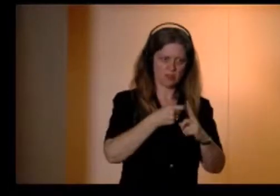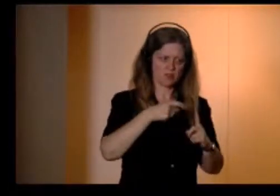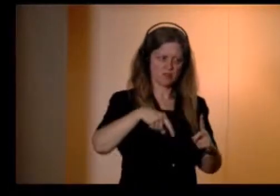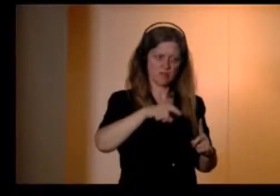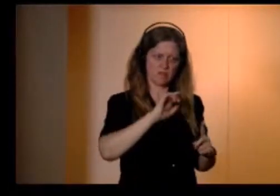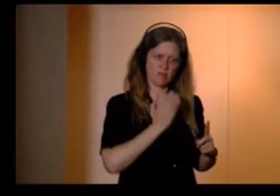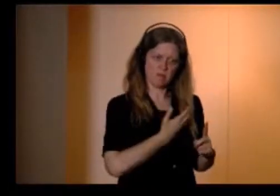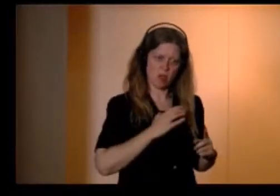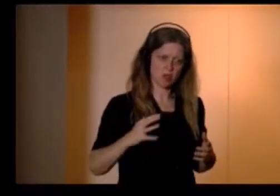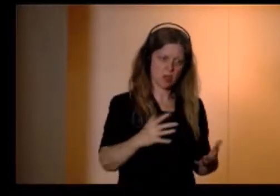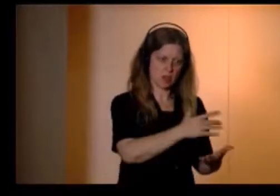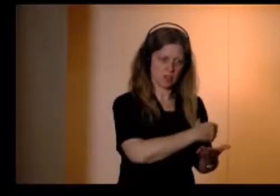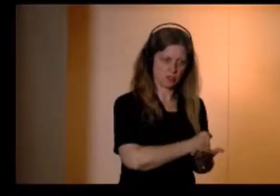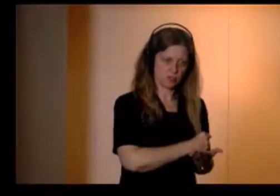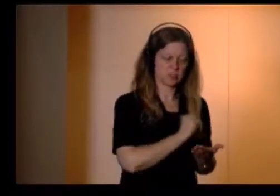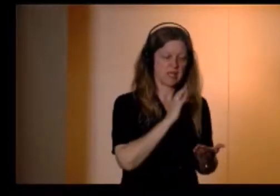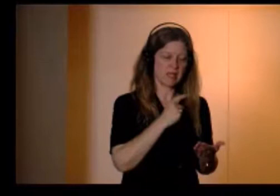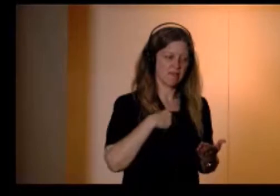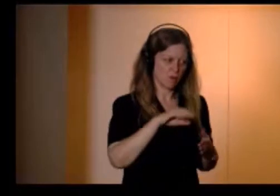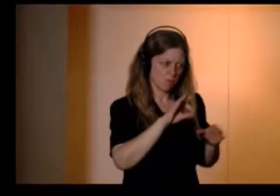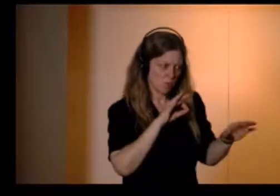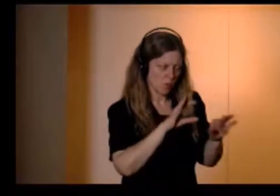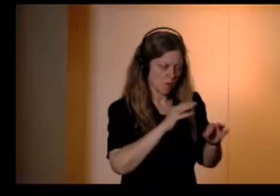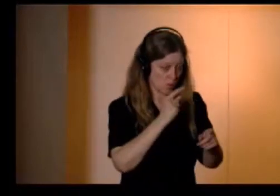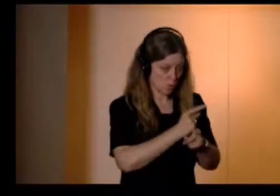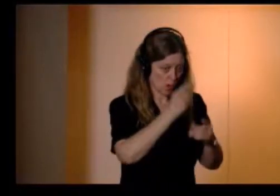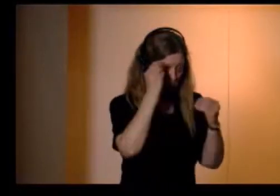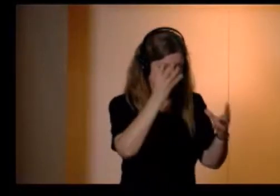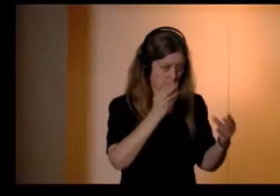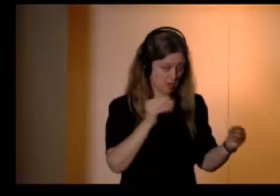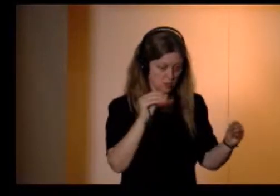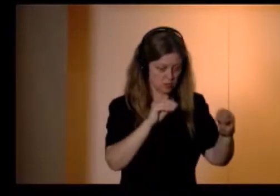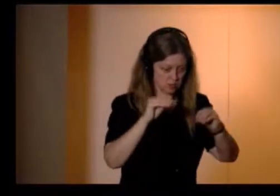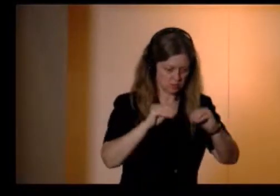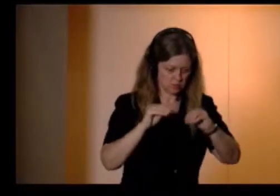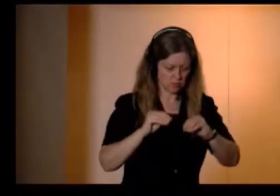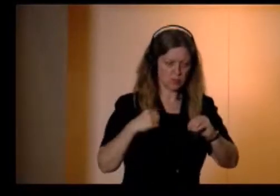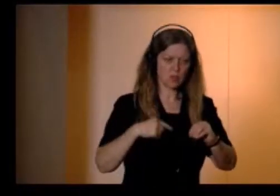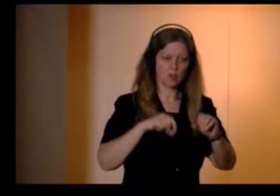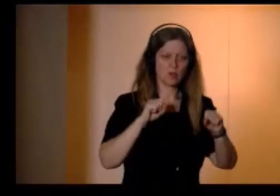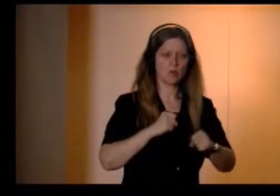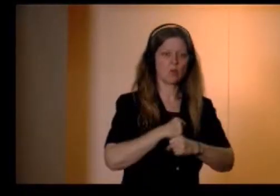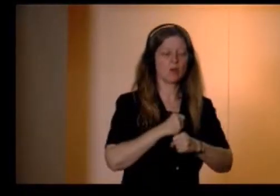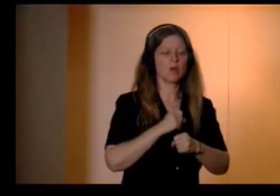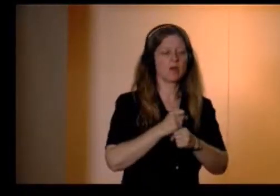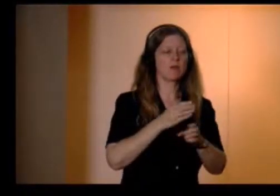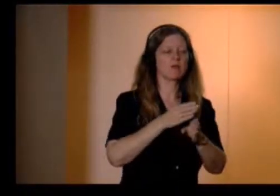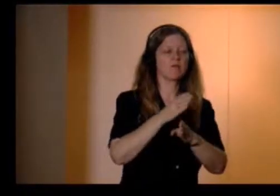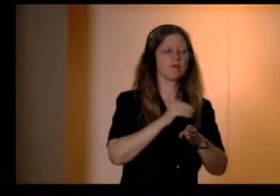we put them together right, so that we can sort of make this field of bioinspired